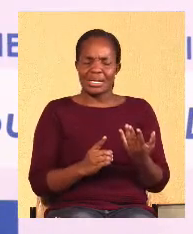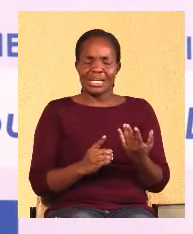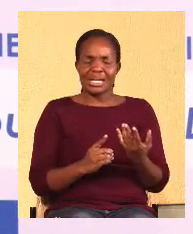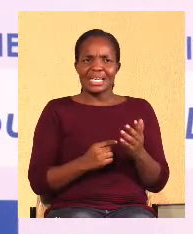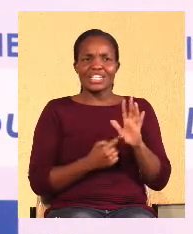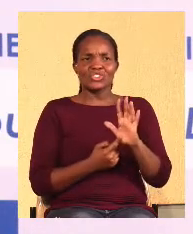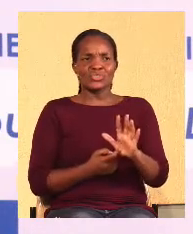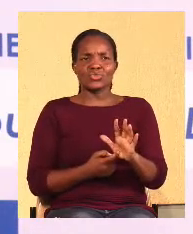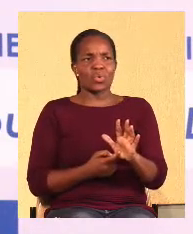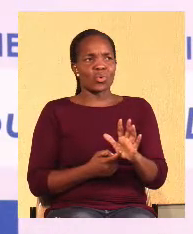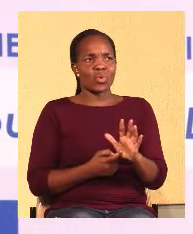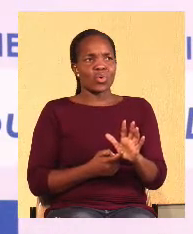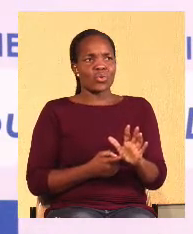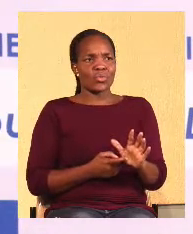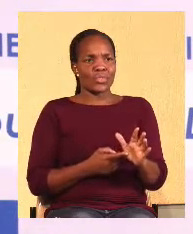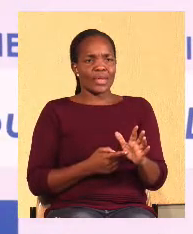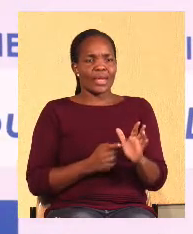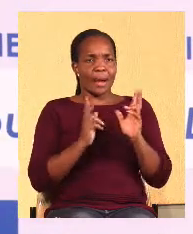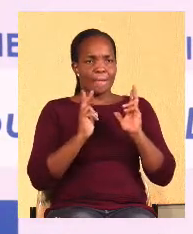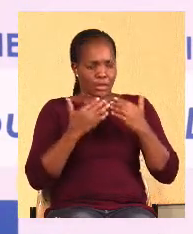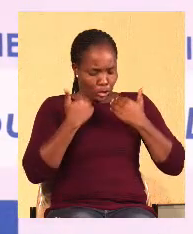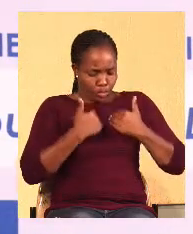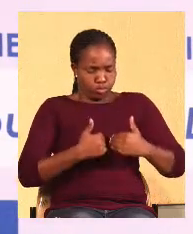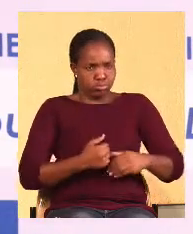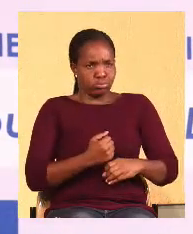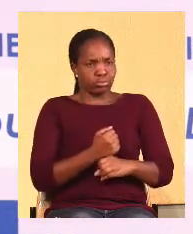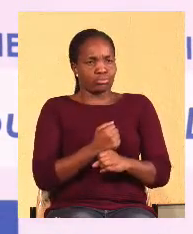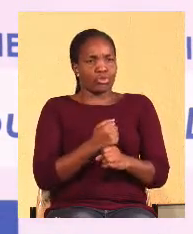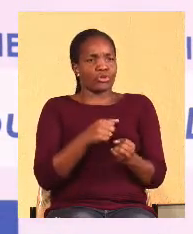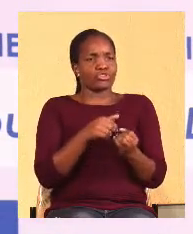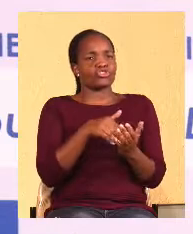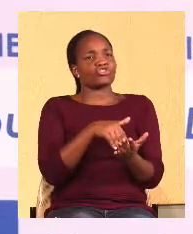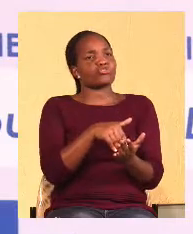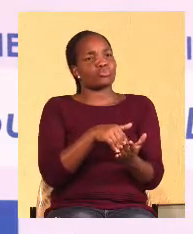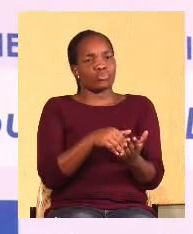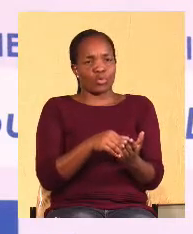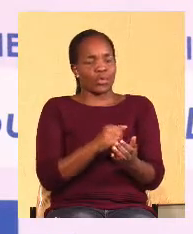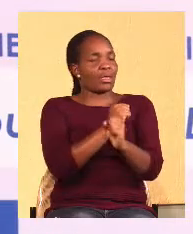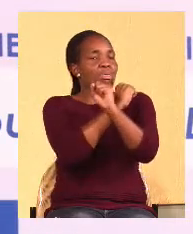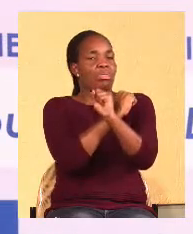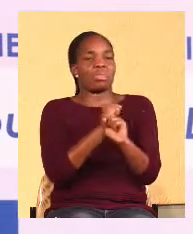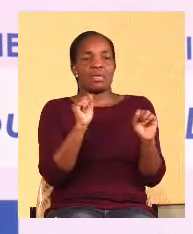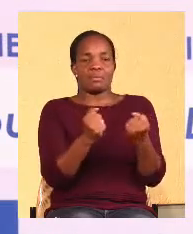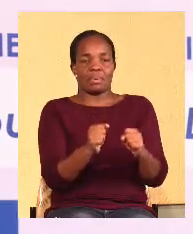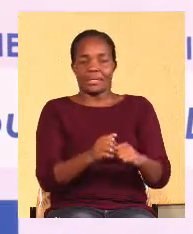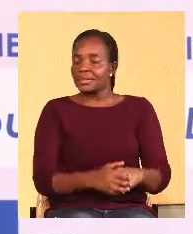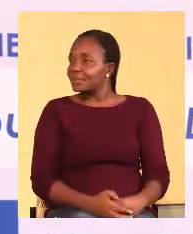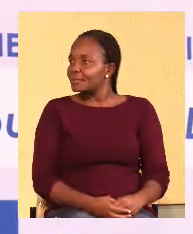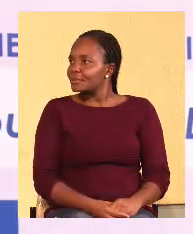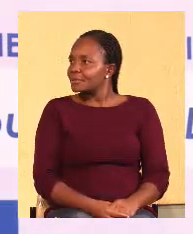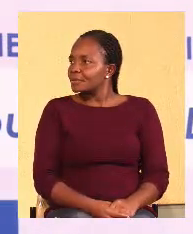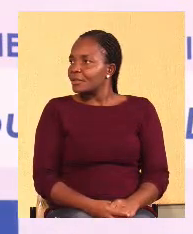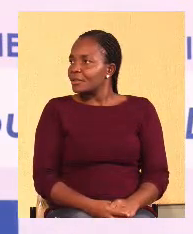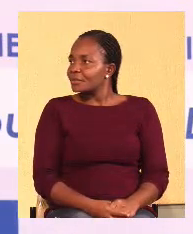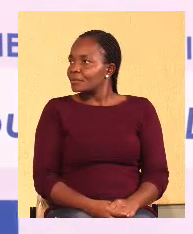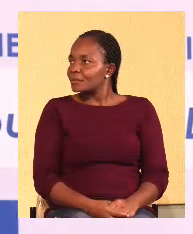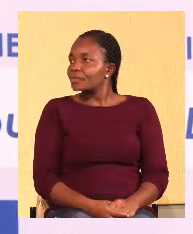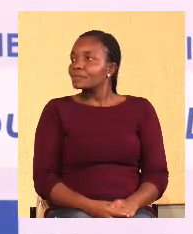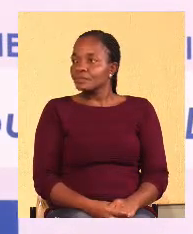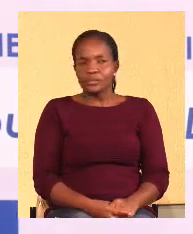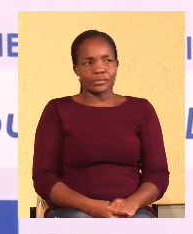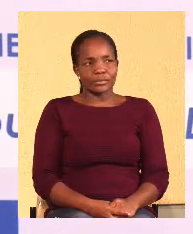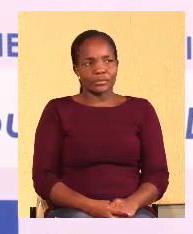cannot be cases, even if they find the virus in them. Okay. Then the other question is, our normal... That would be the last one, ma'am. Yes,